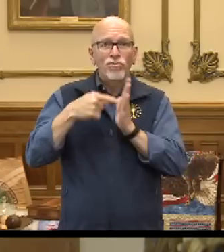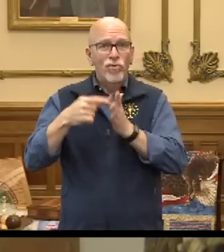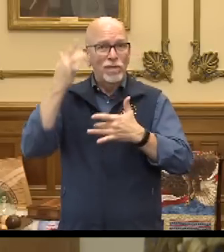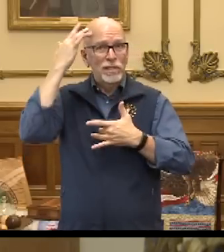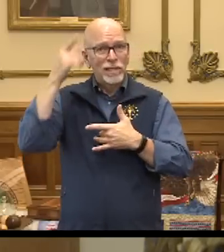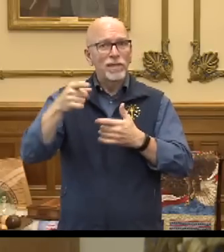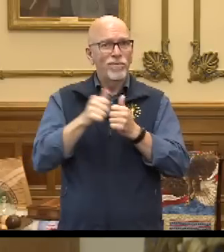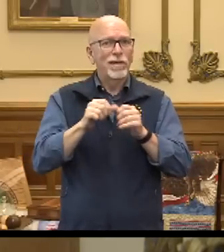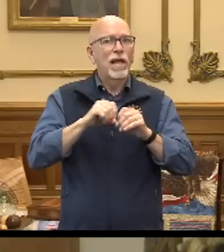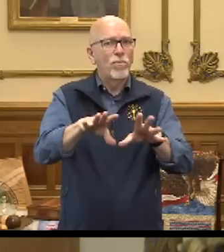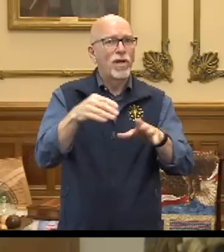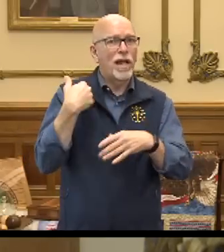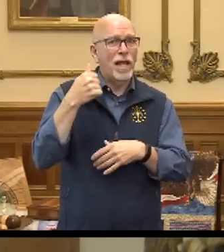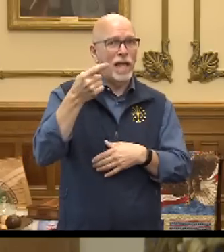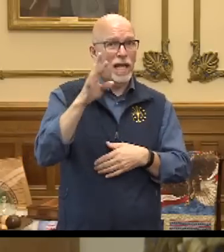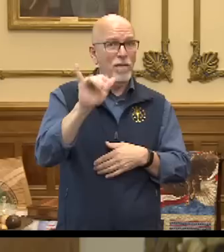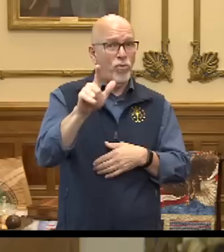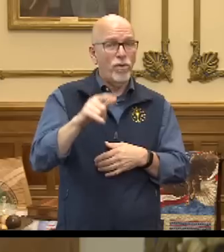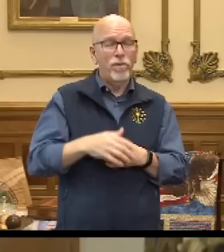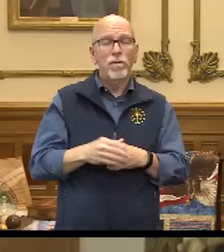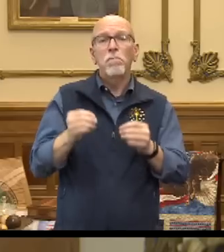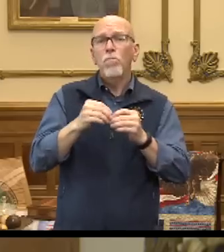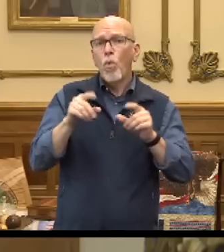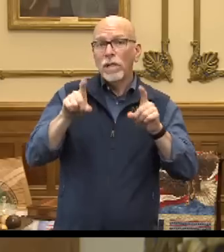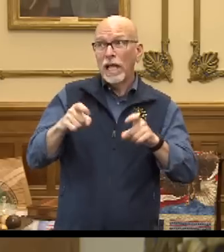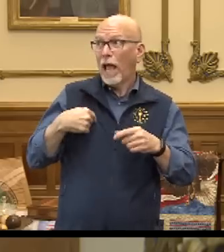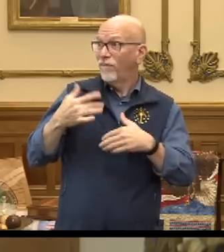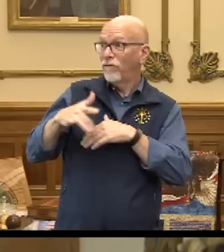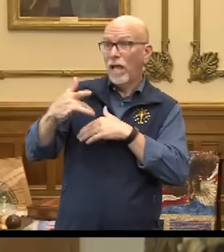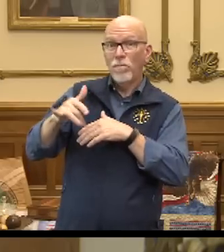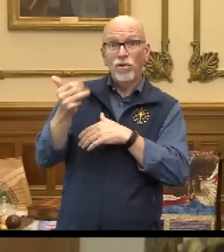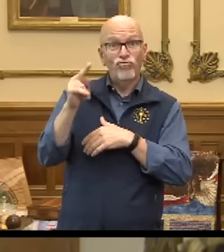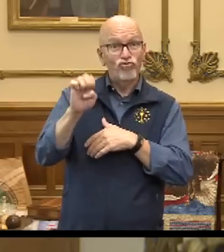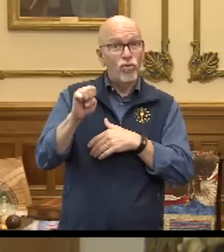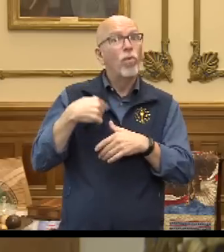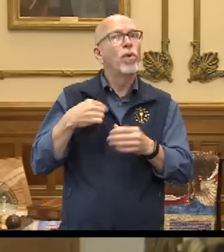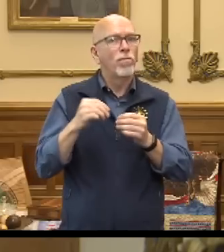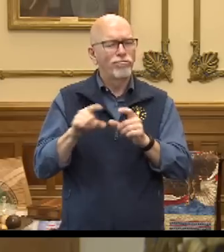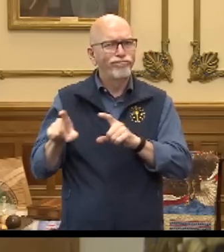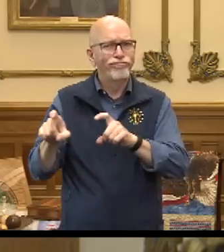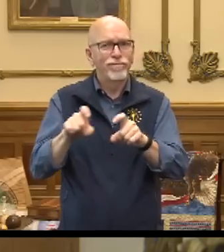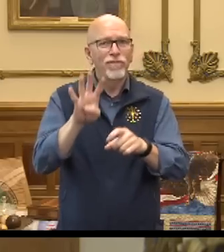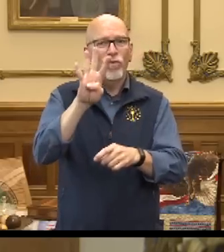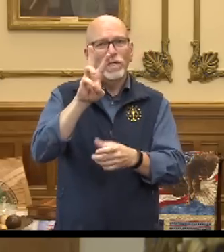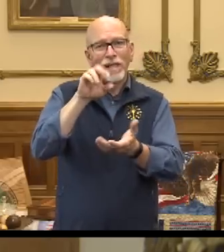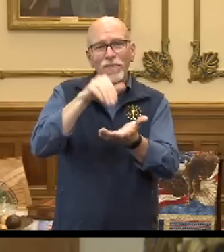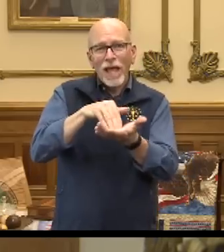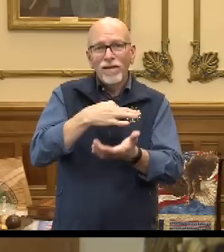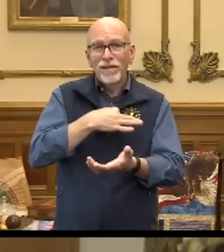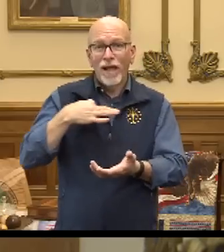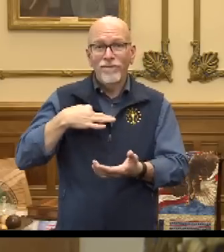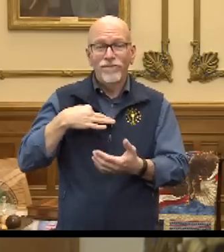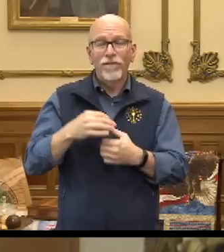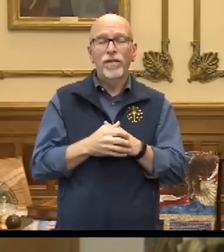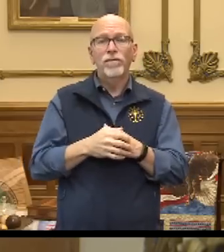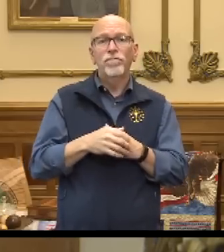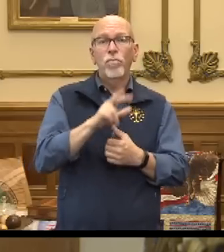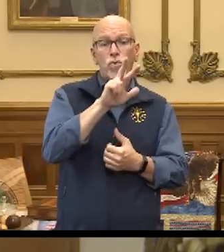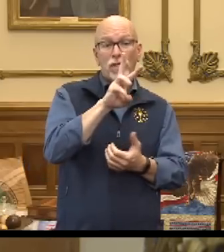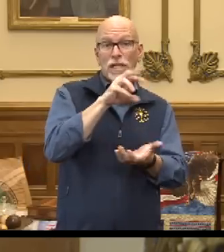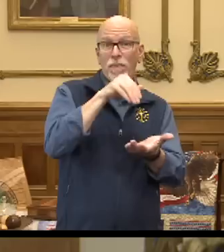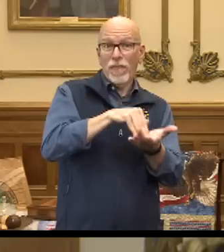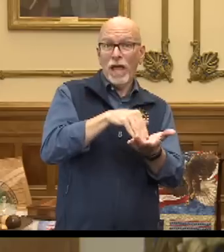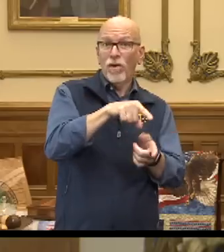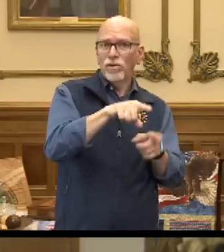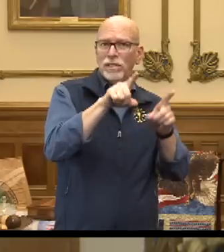with outbreaks in April. As more testing became available, in June, we tested over 46,000 staff. 36,000 were